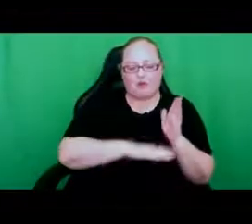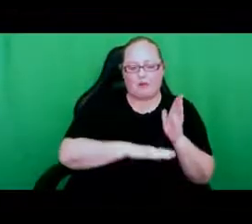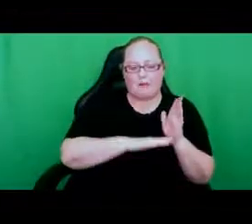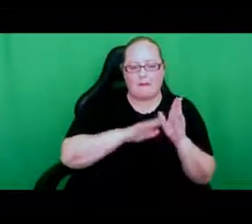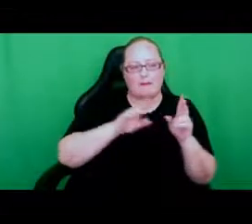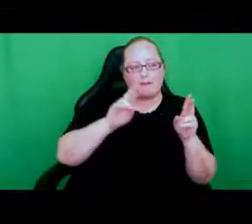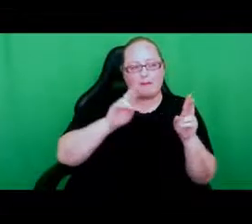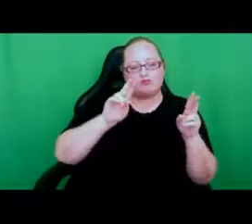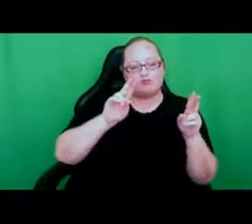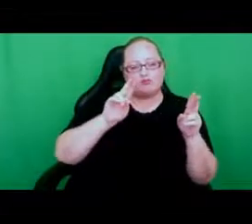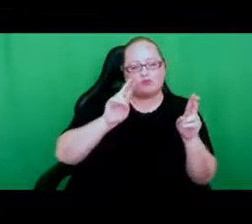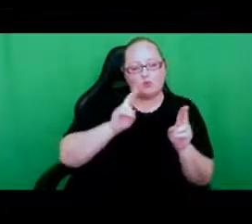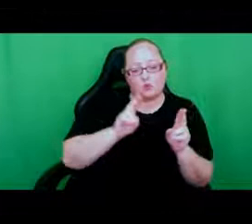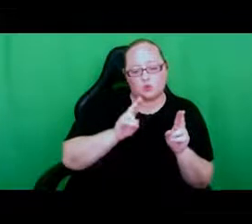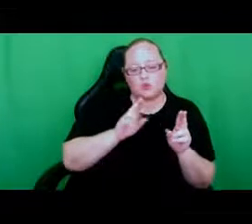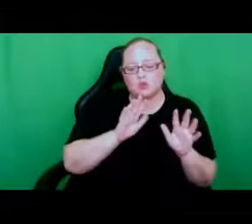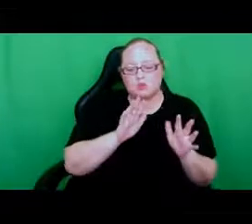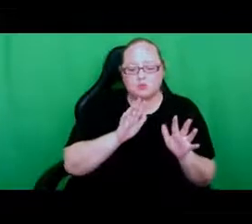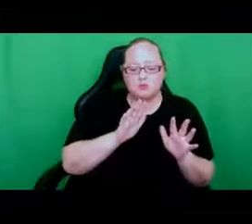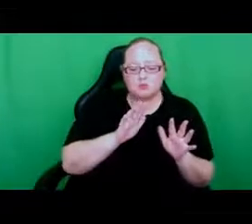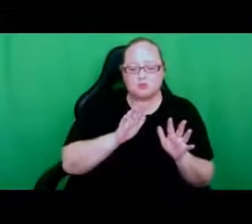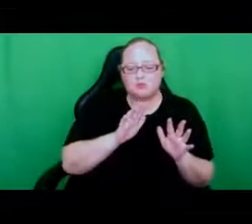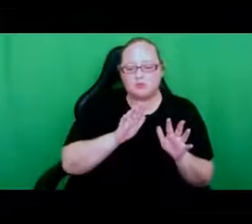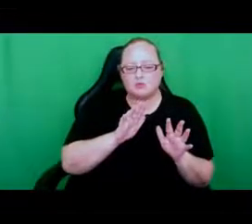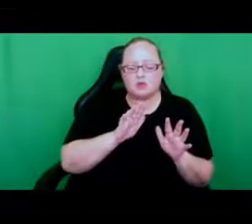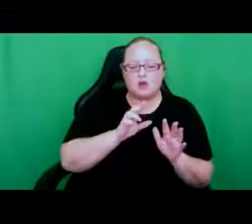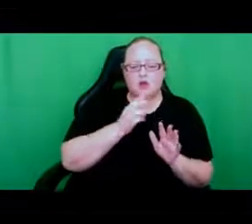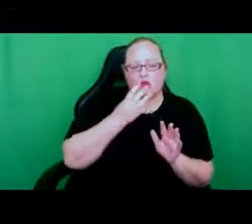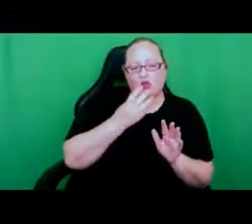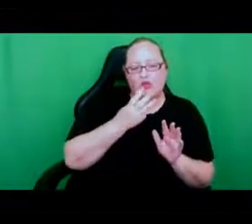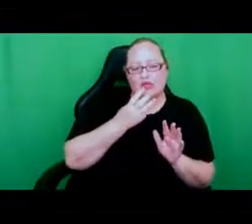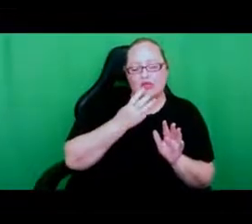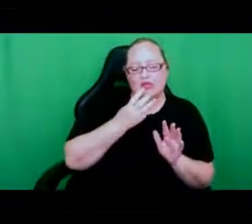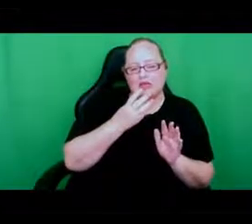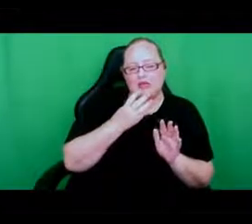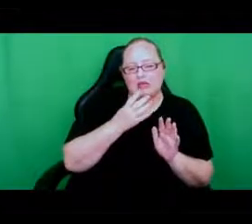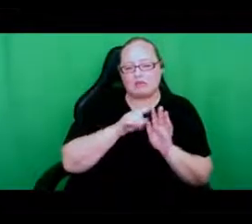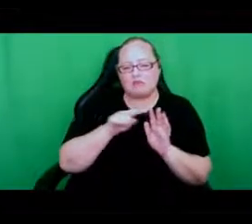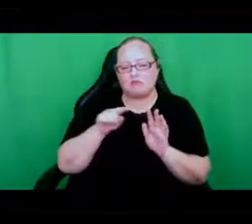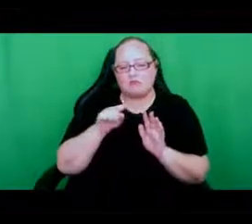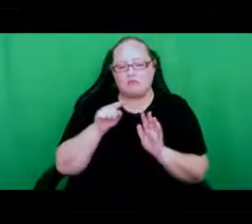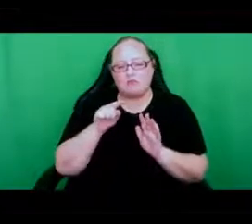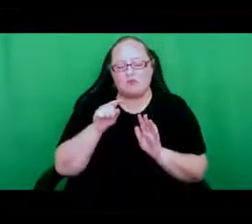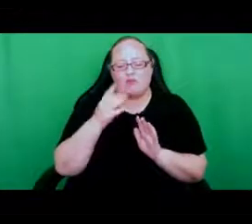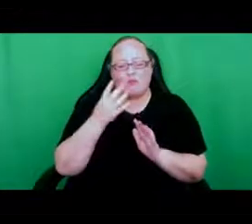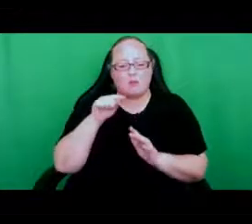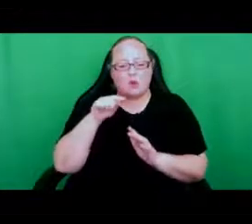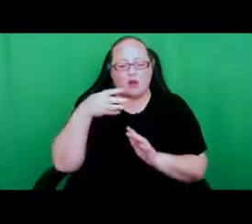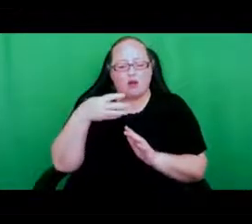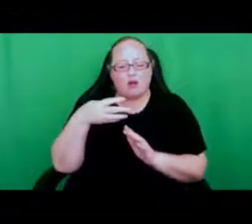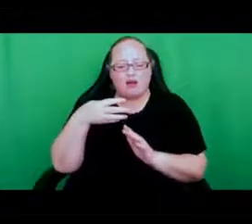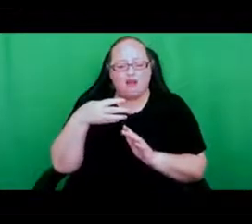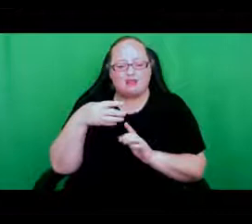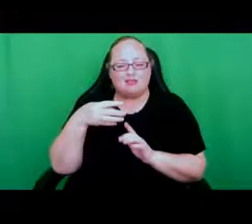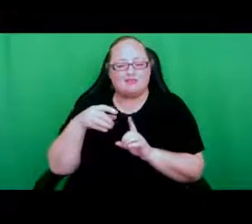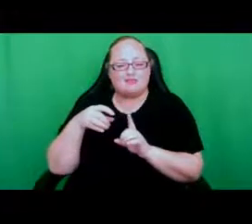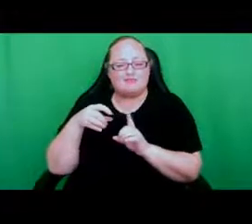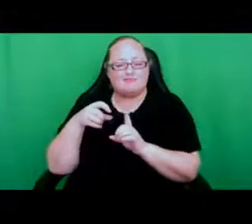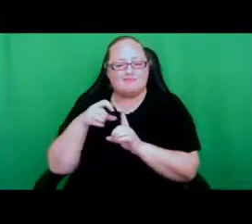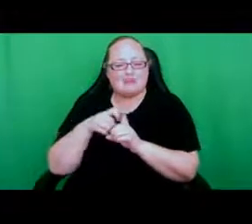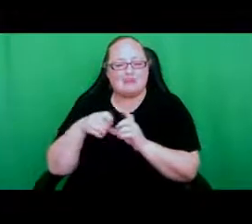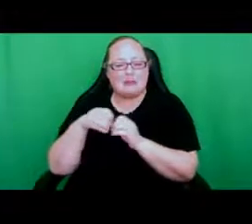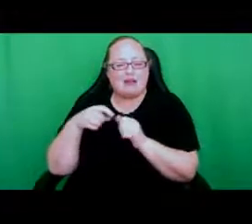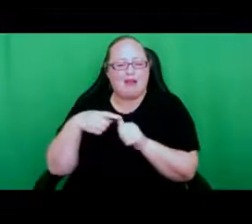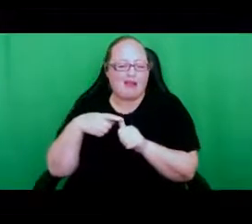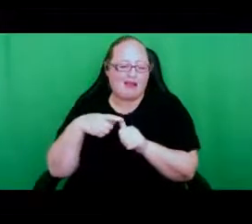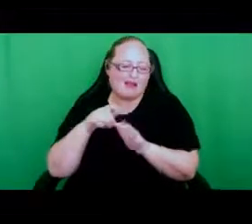levels with between about 3 and 4.9 dBA to negligible increase in less